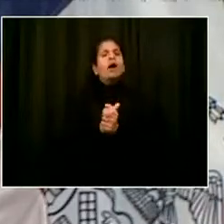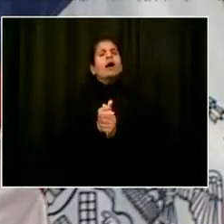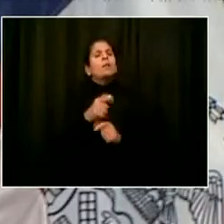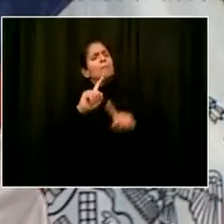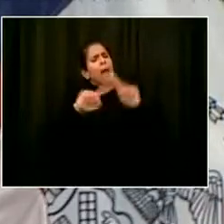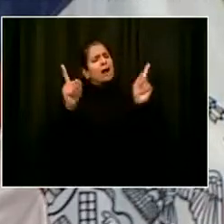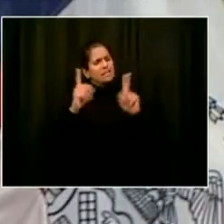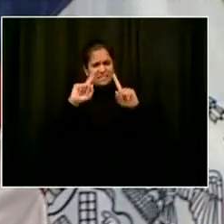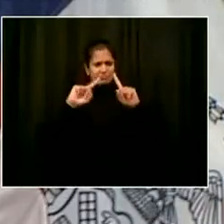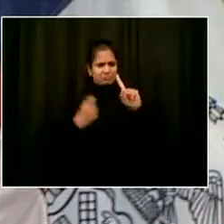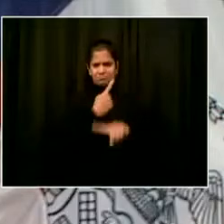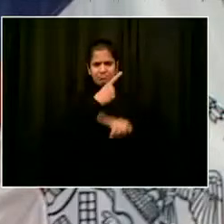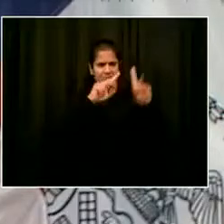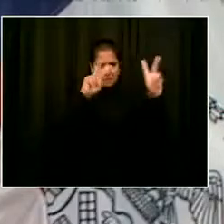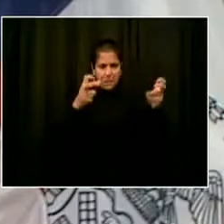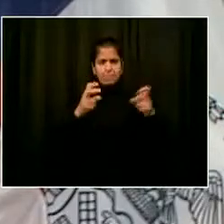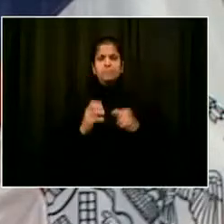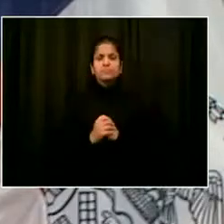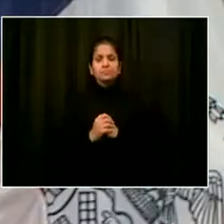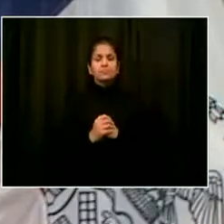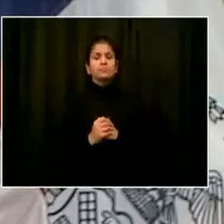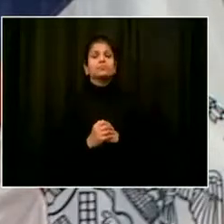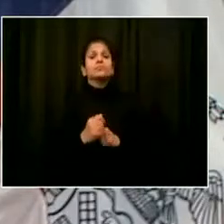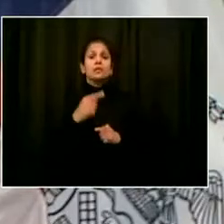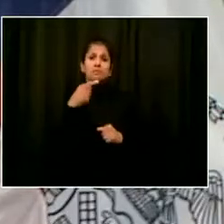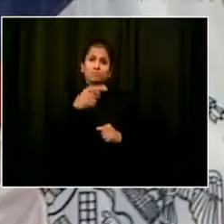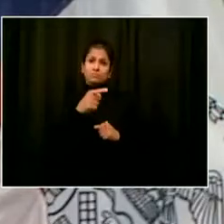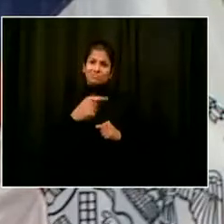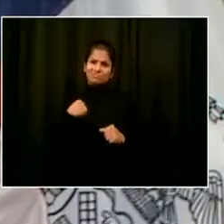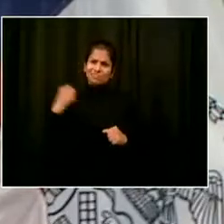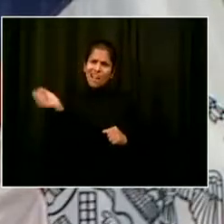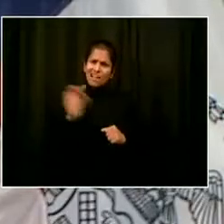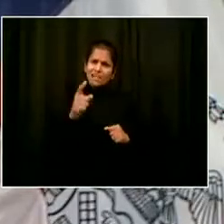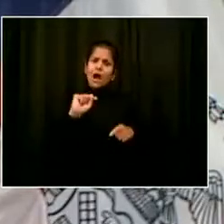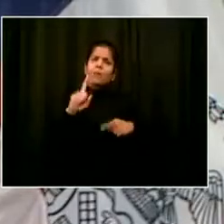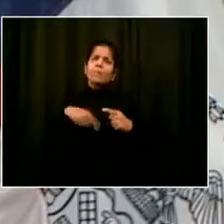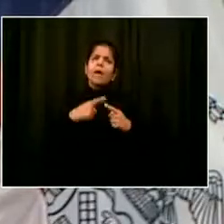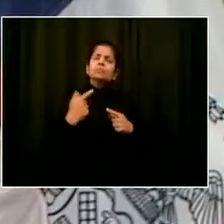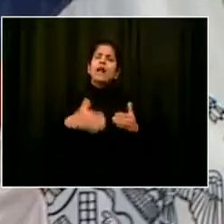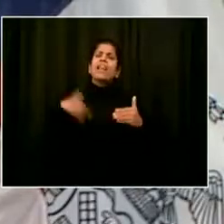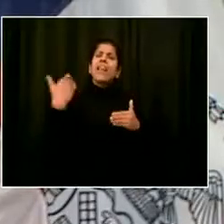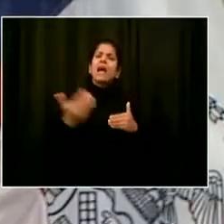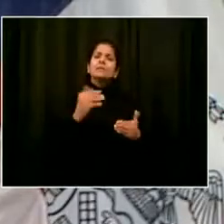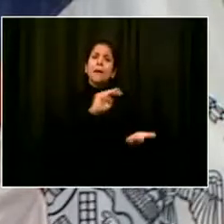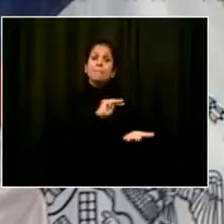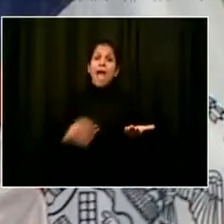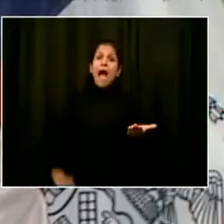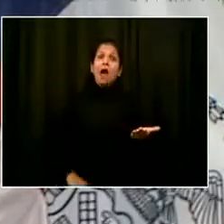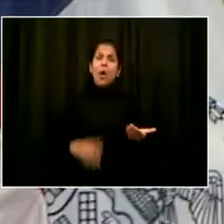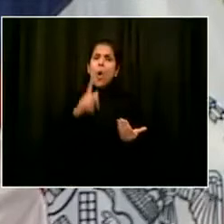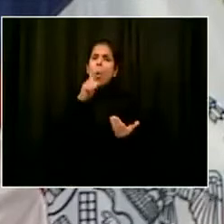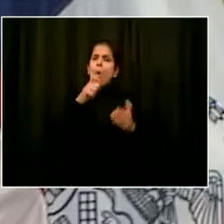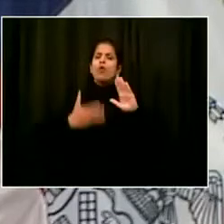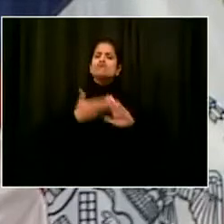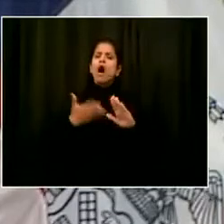uh part of the May rooll race uh namely in-person fundraisers you know you've repeatedly urge people to avoid uh